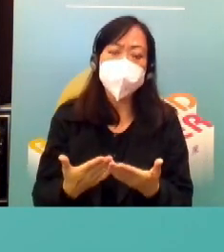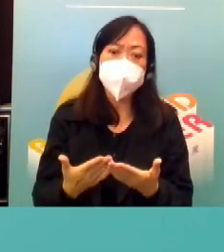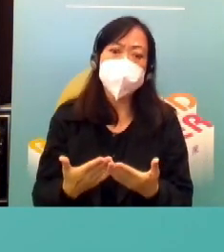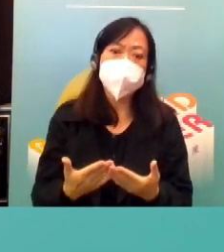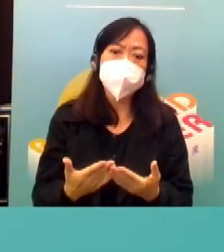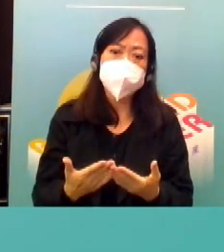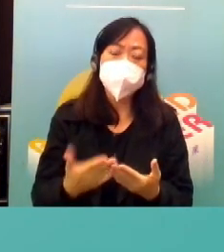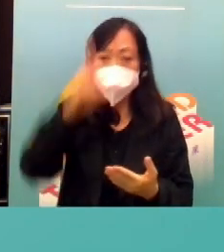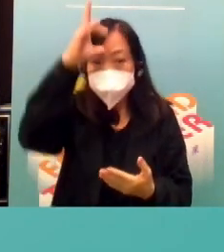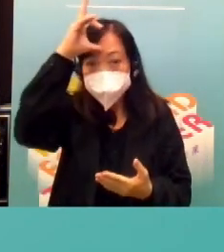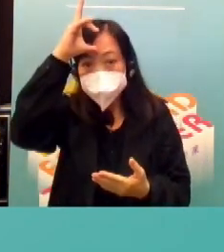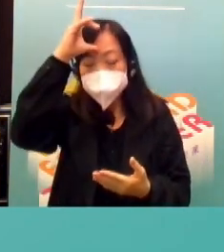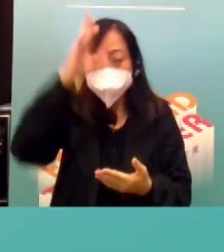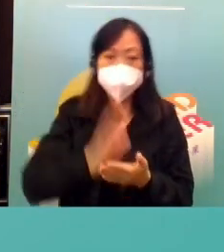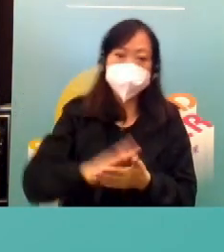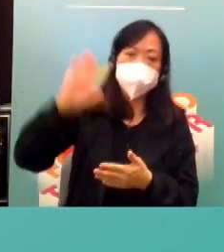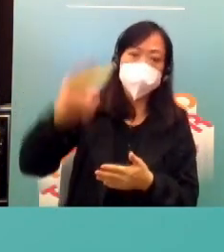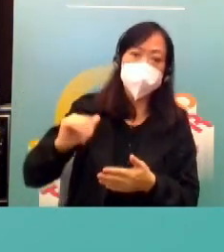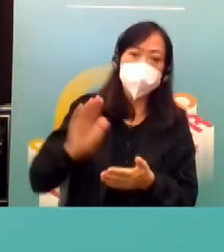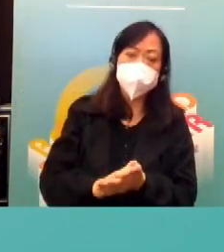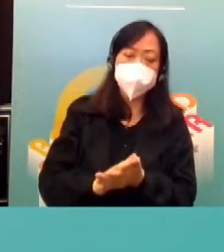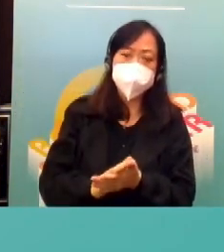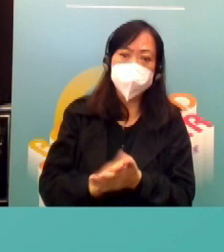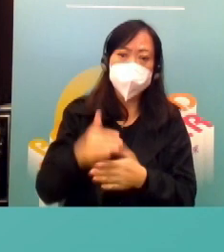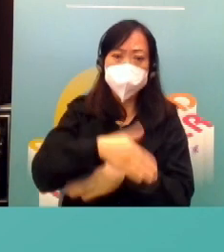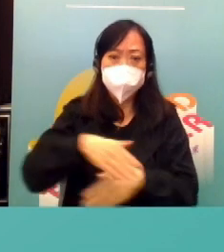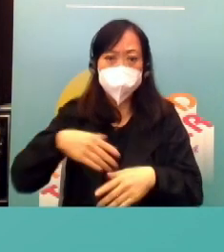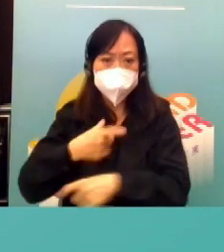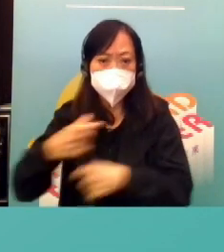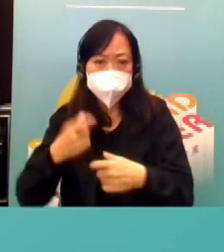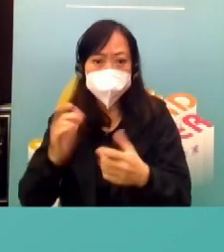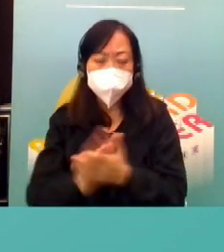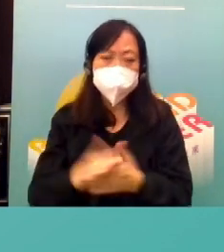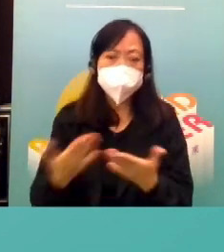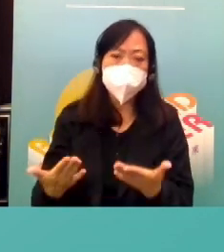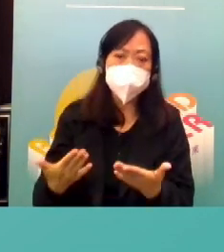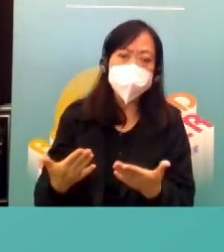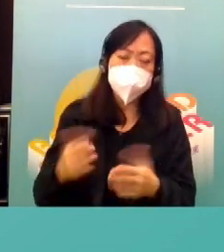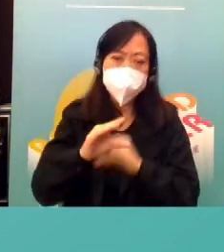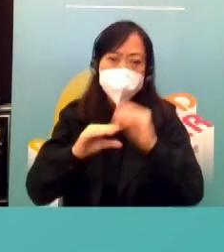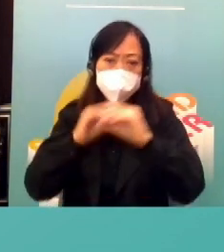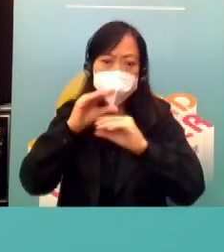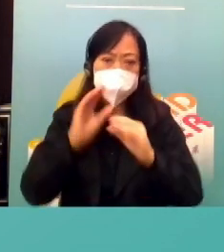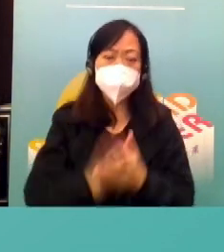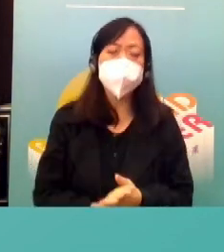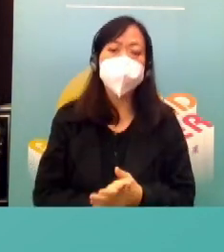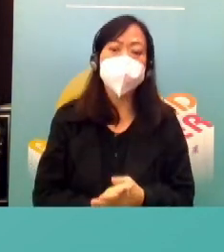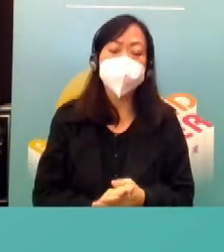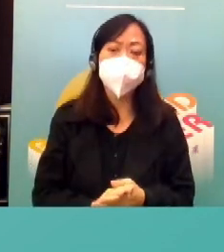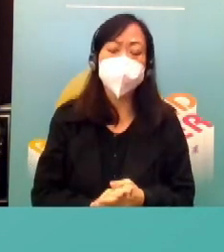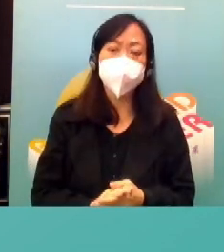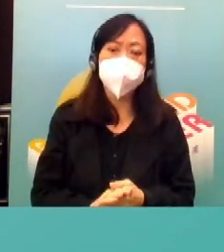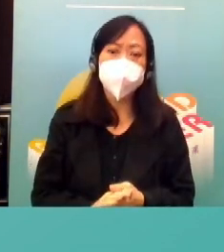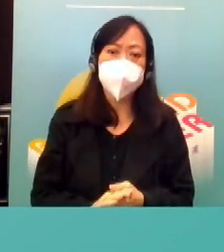SDG in Kansas City, Missouri. This is something quite new. In the US now, they are talking about the EPA is pushing what they call